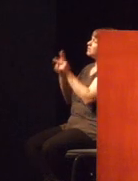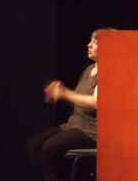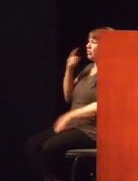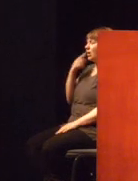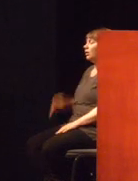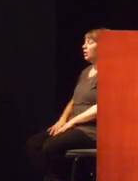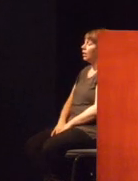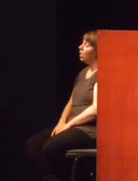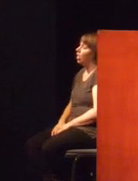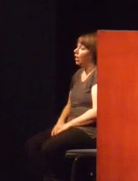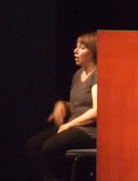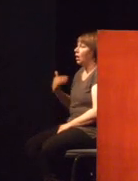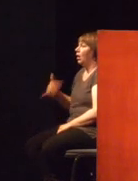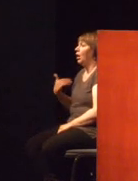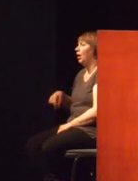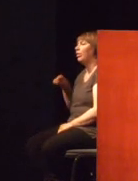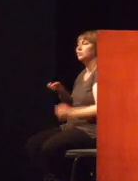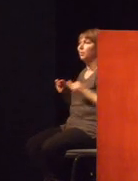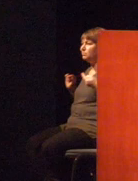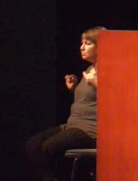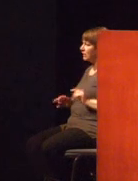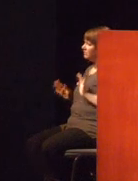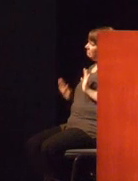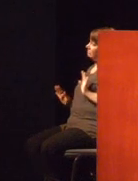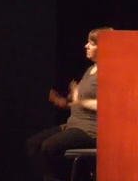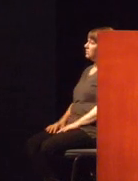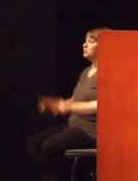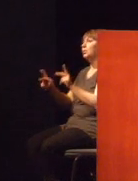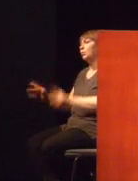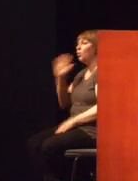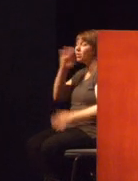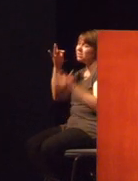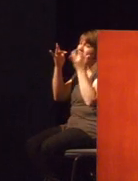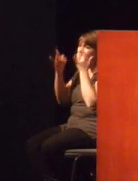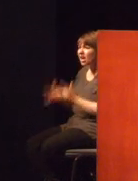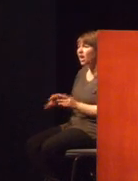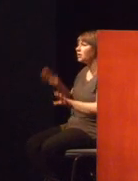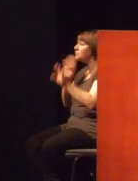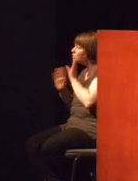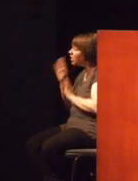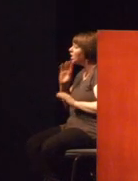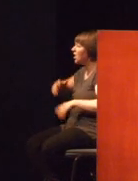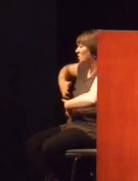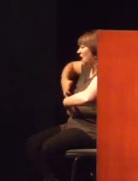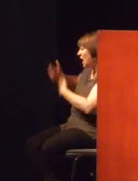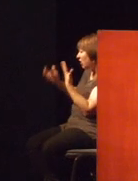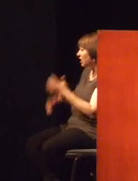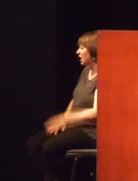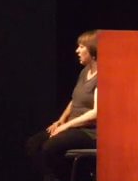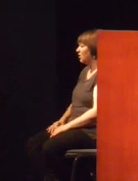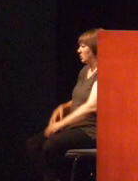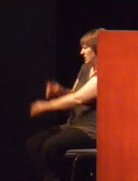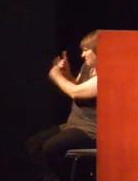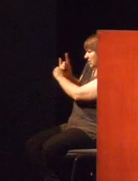oh God, this is gonna be really painful and people are gonna be sad or frustrated or angry. Or like somebody said last